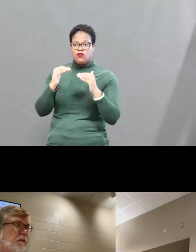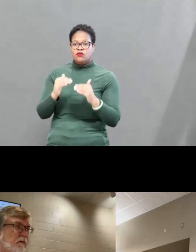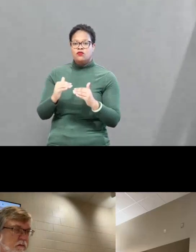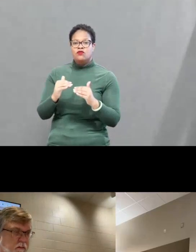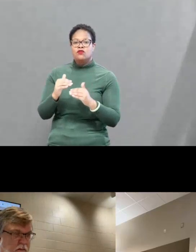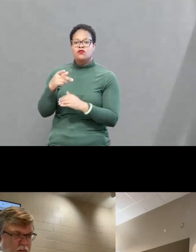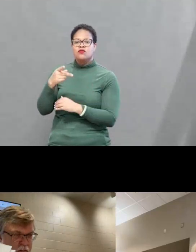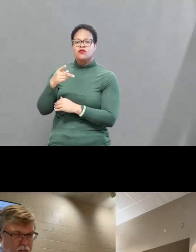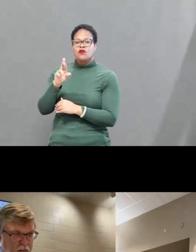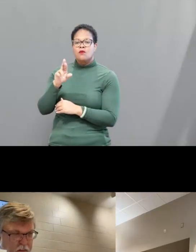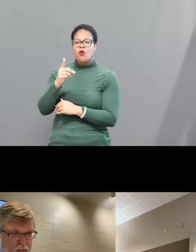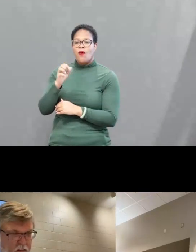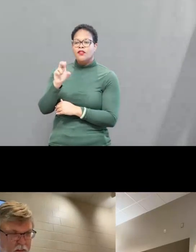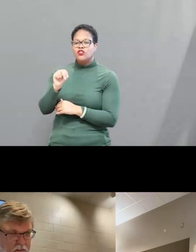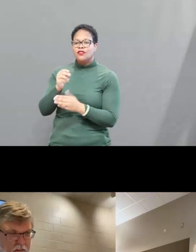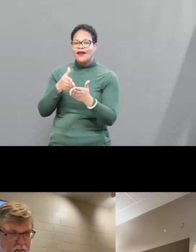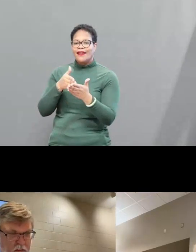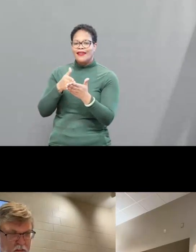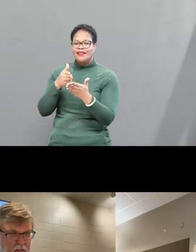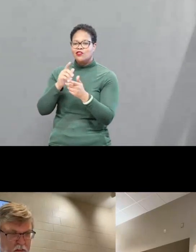prohibition against retaliation.